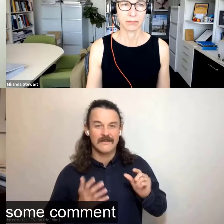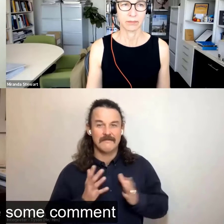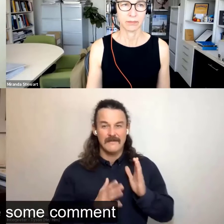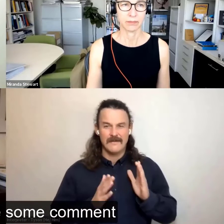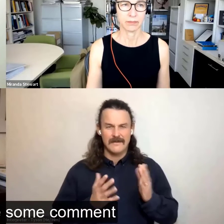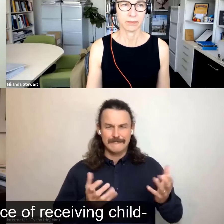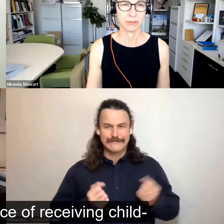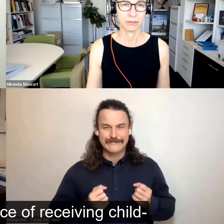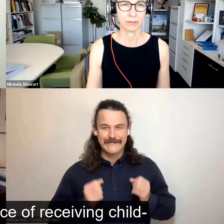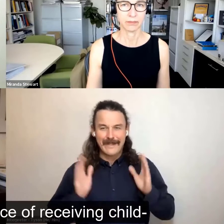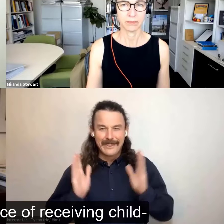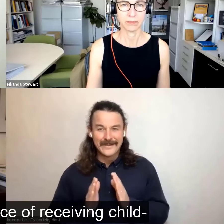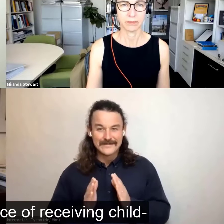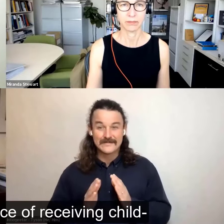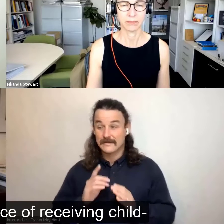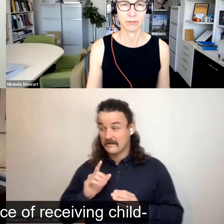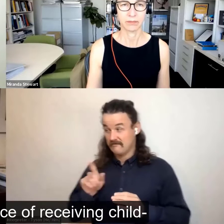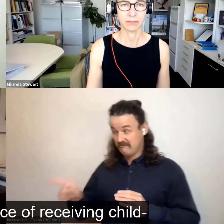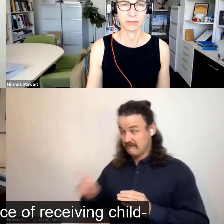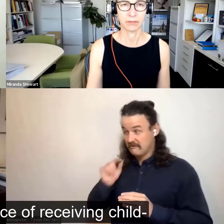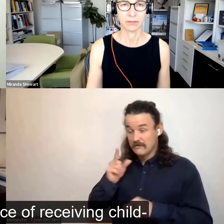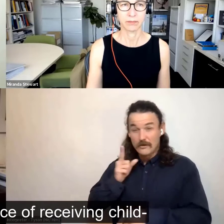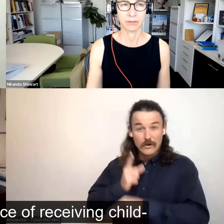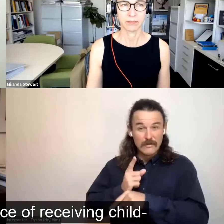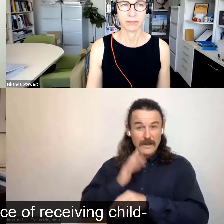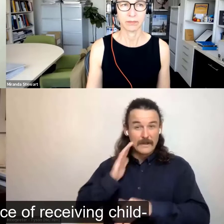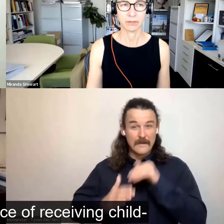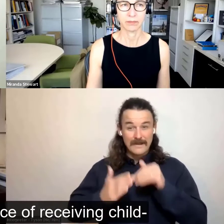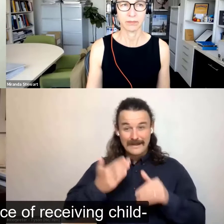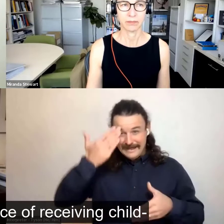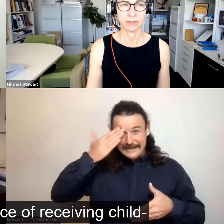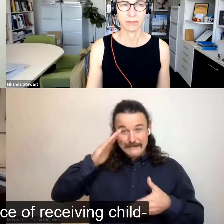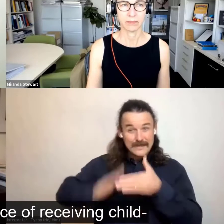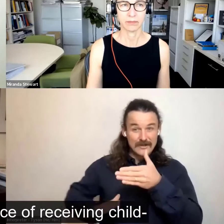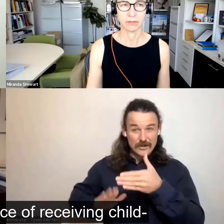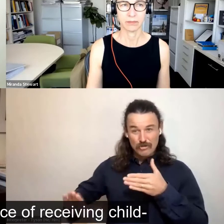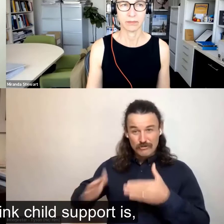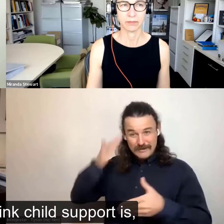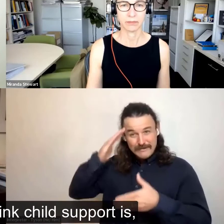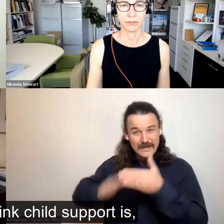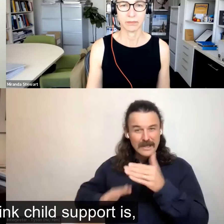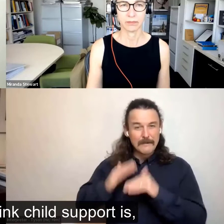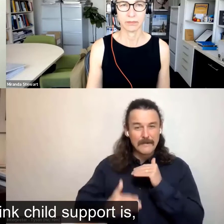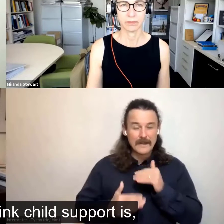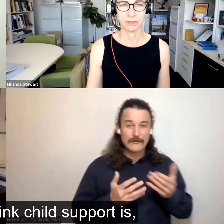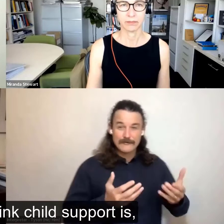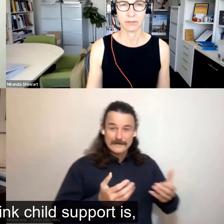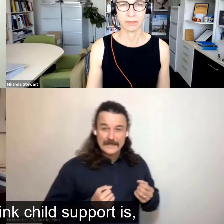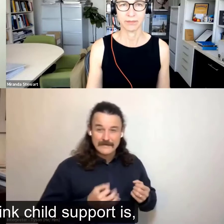make some comment about the experience of receiving Sure.